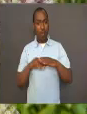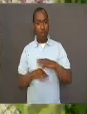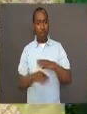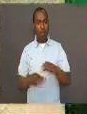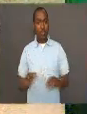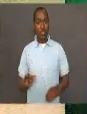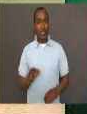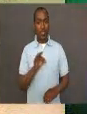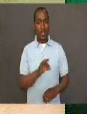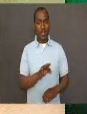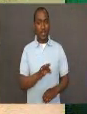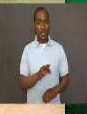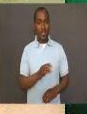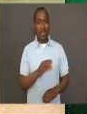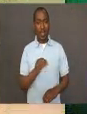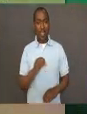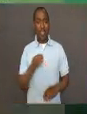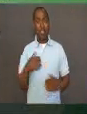plants and animals.